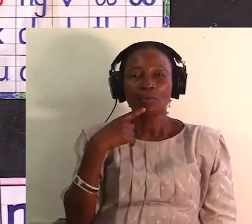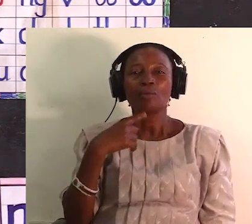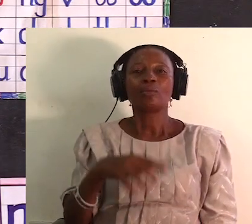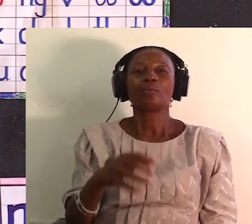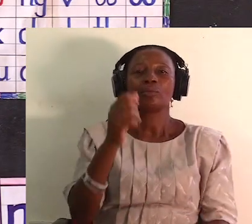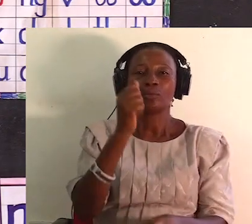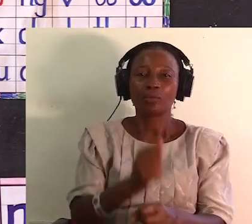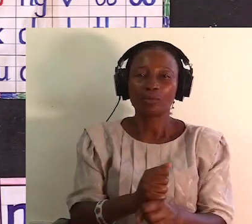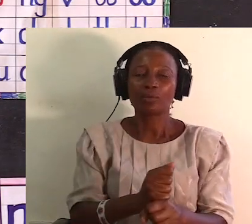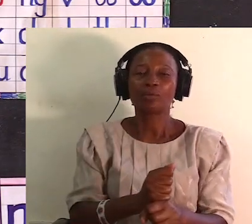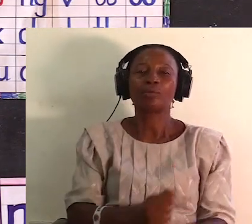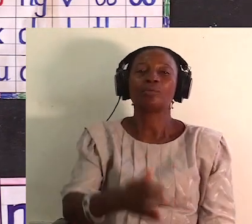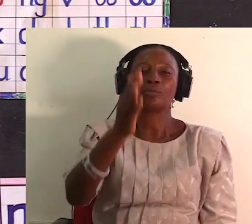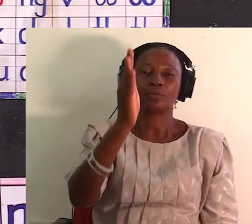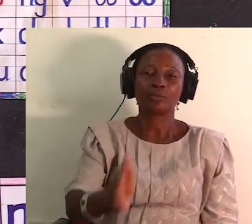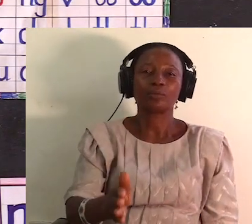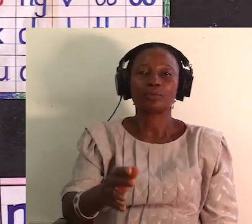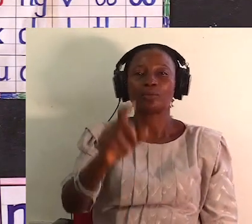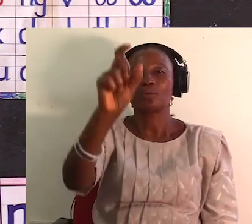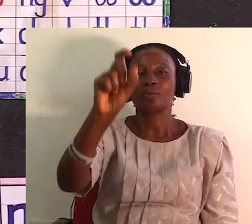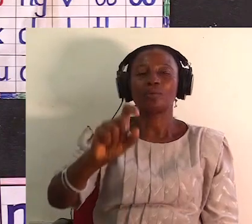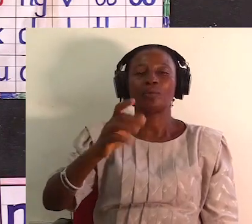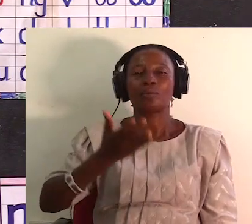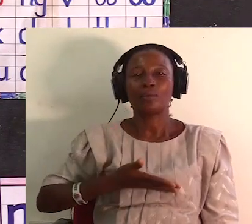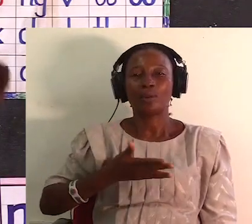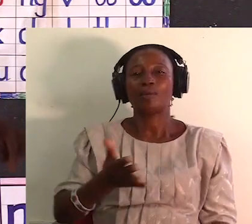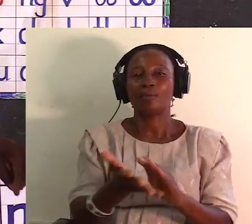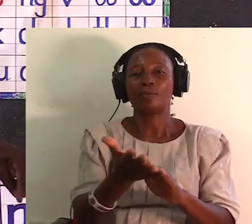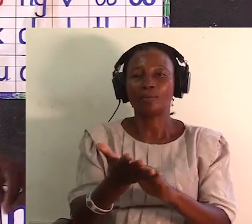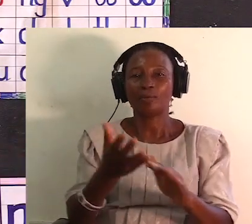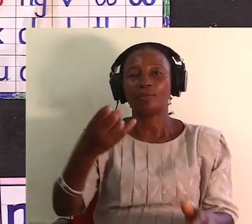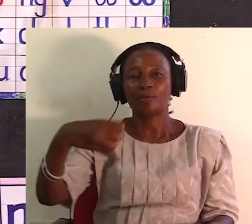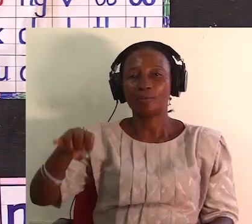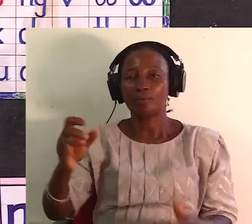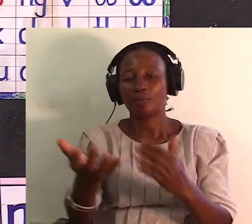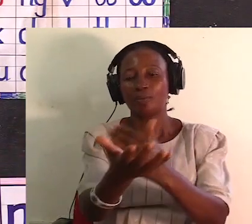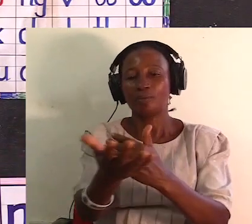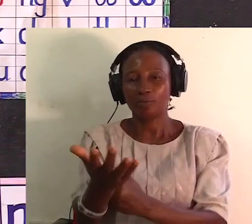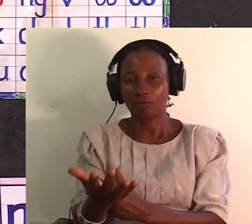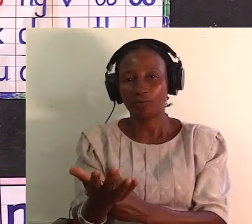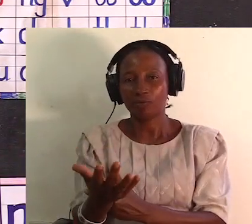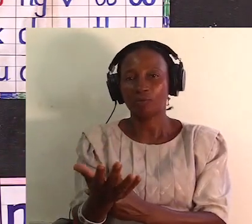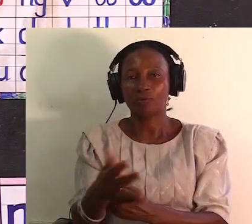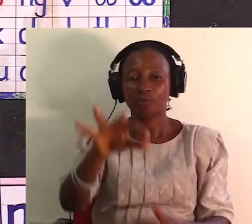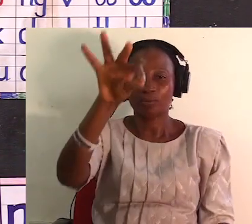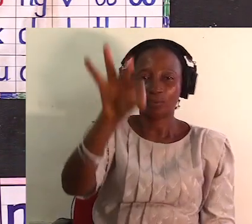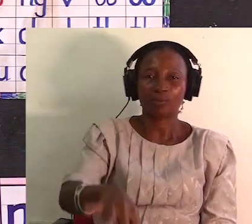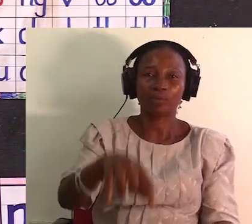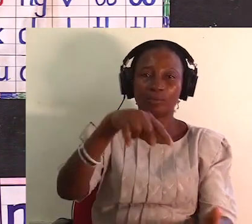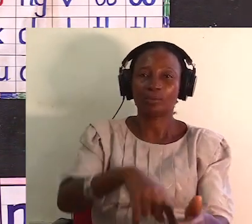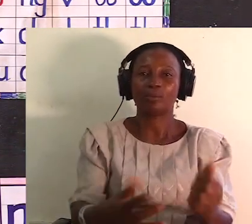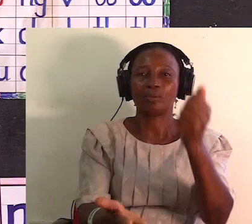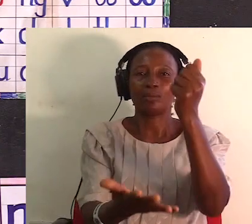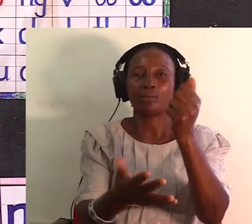sure that that word has meaning before you put it in the bank. Because blending is a skill. It can give